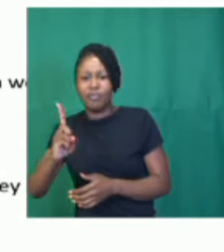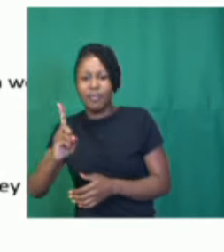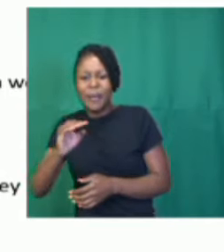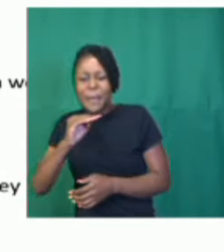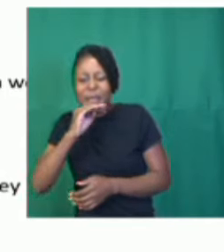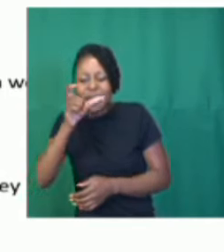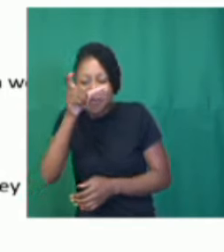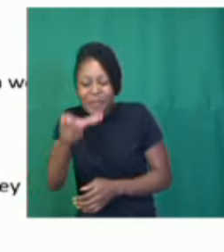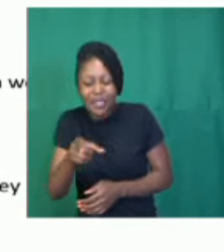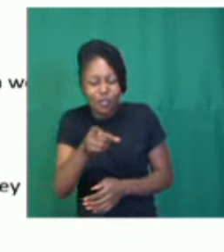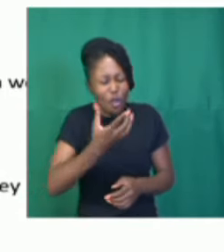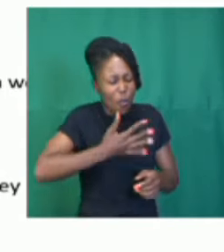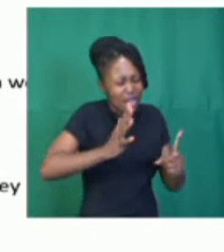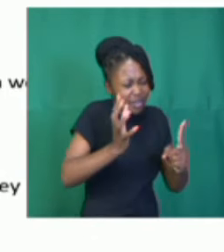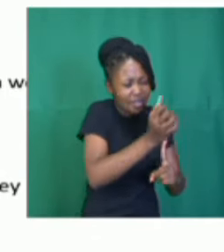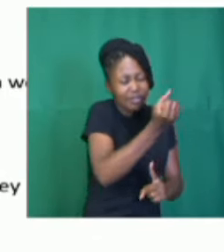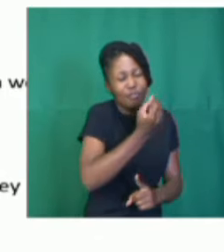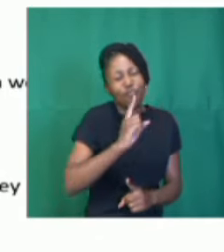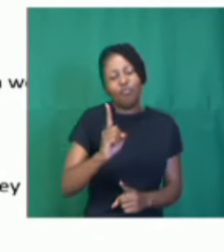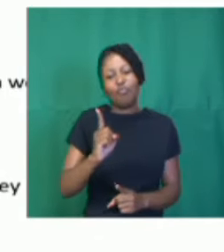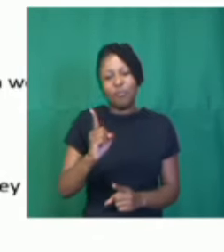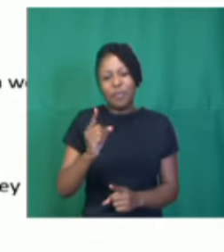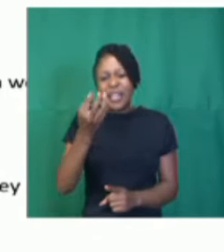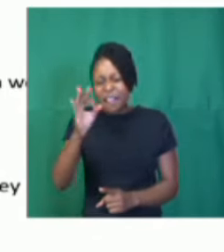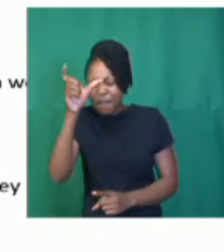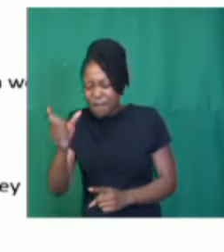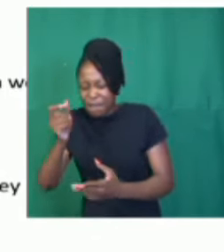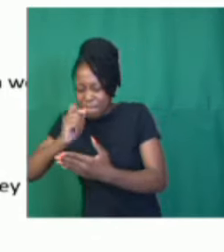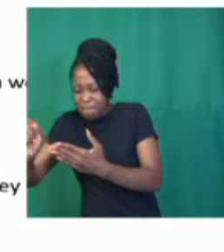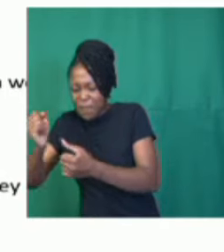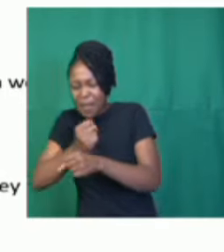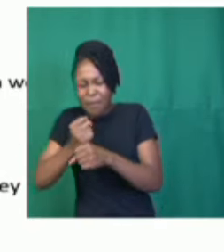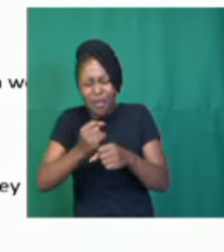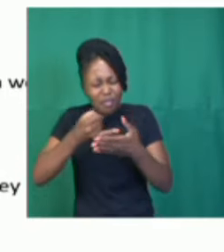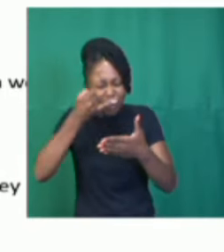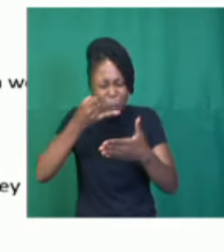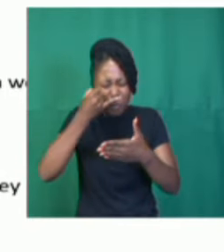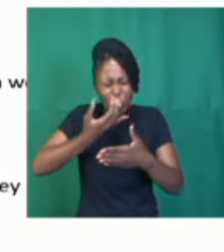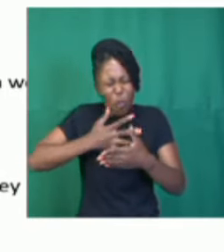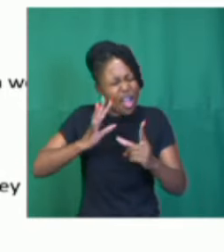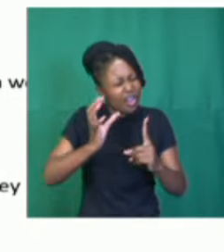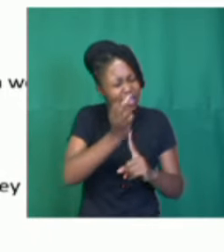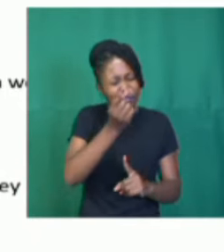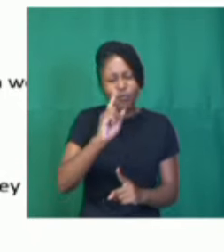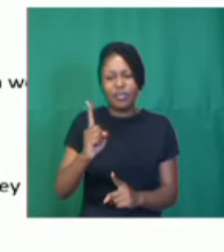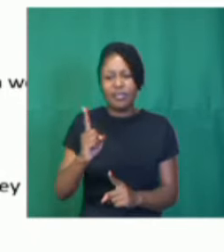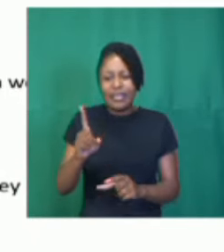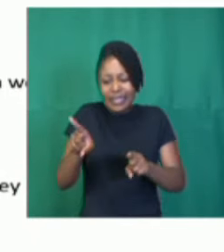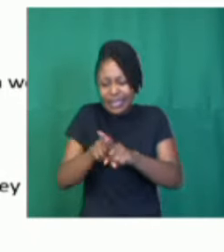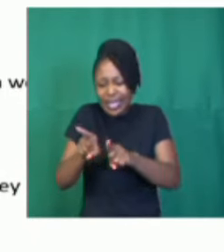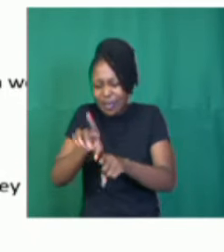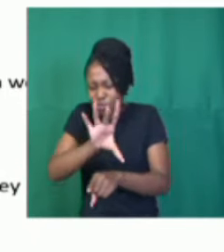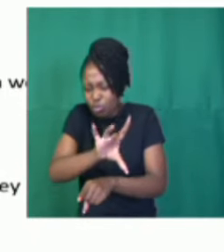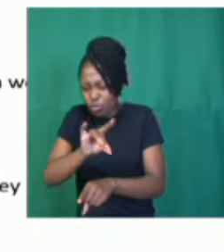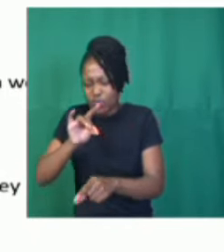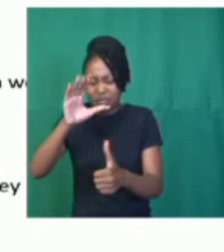to achieve by talking about maybe drug abuse? You find out the important statements that have been made by